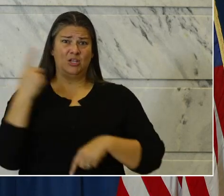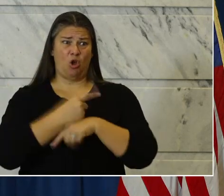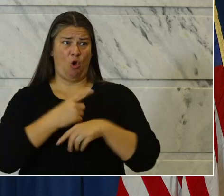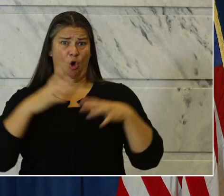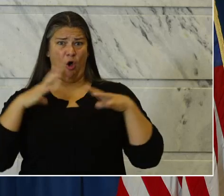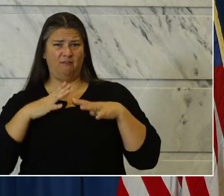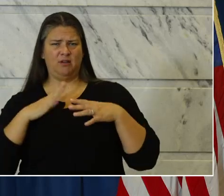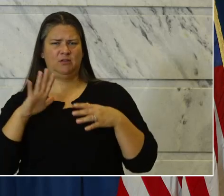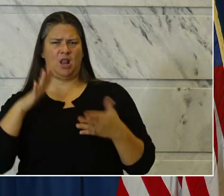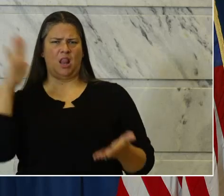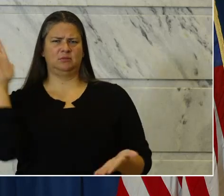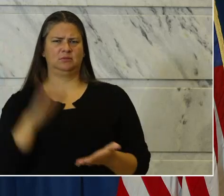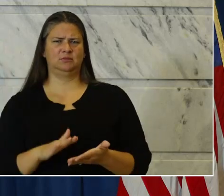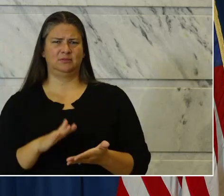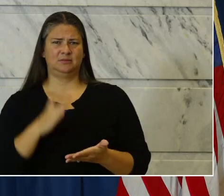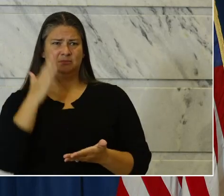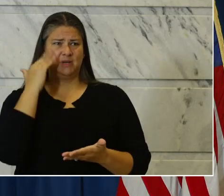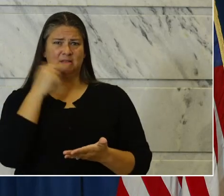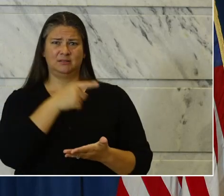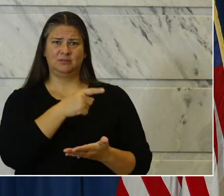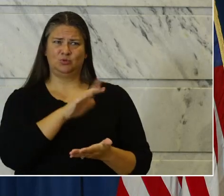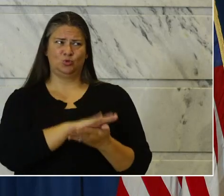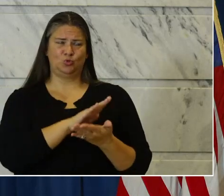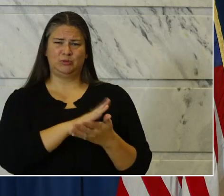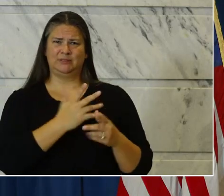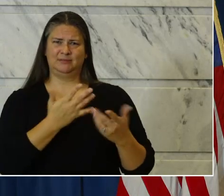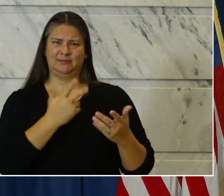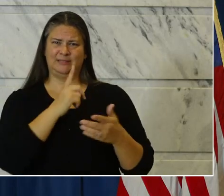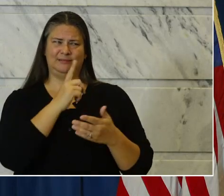in are fewer too.